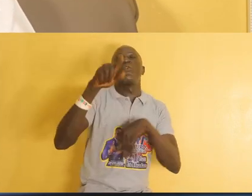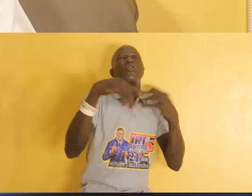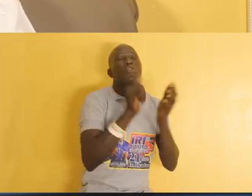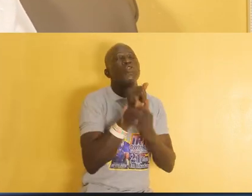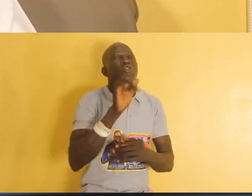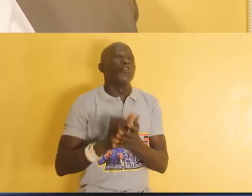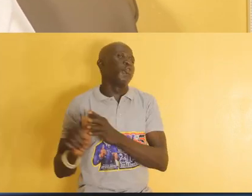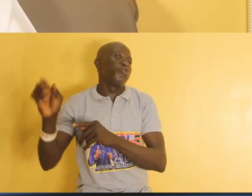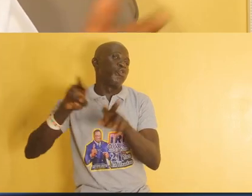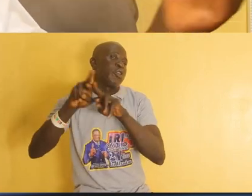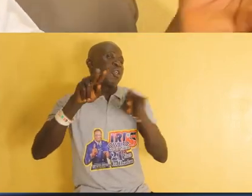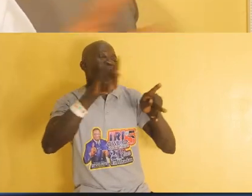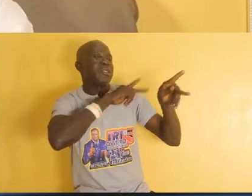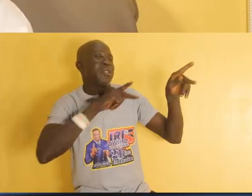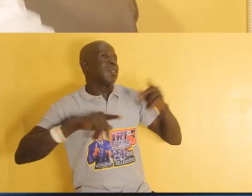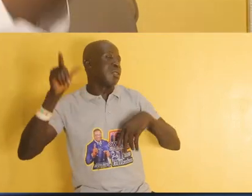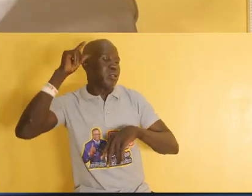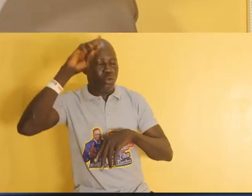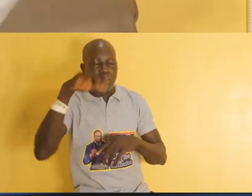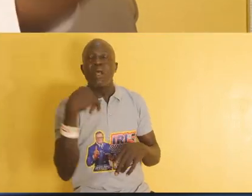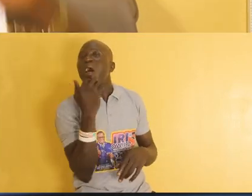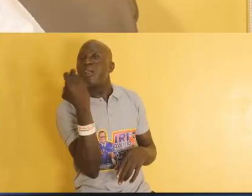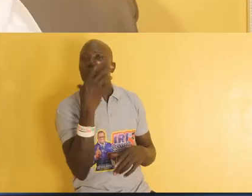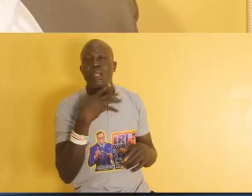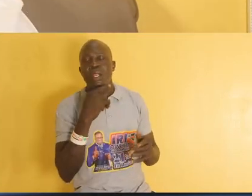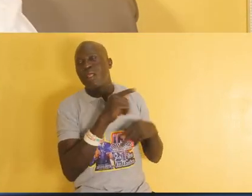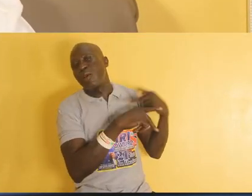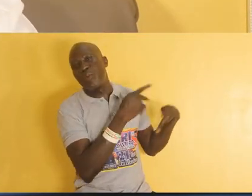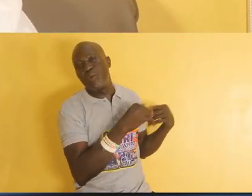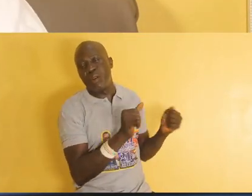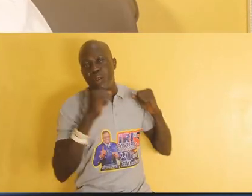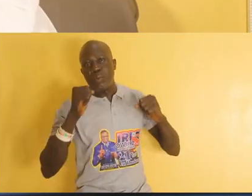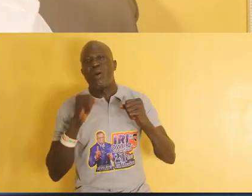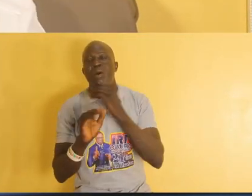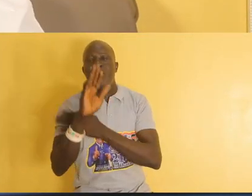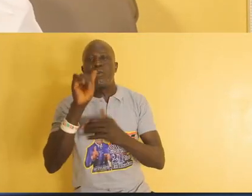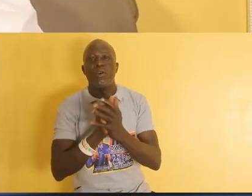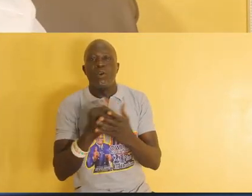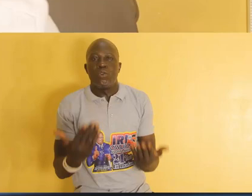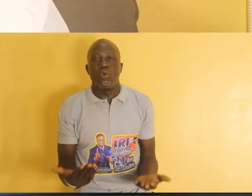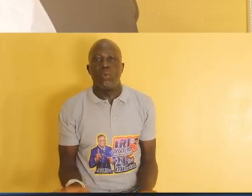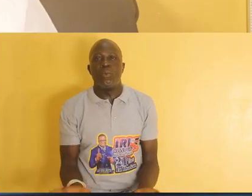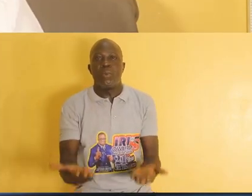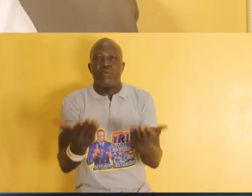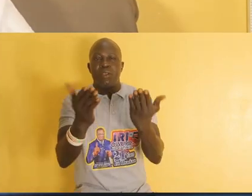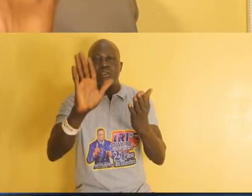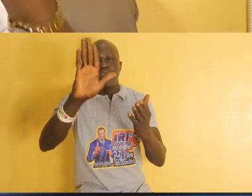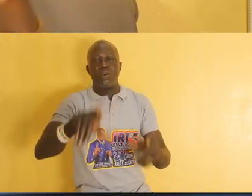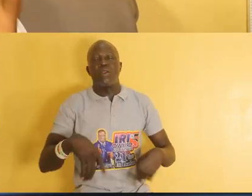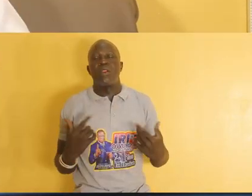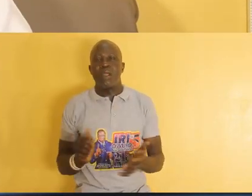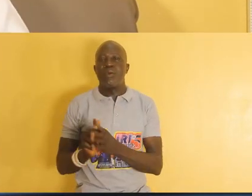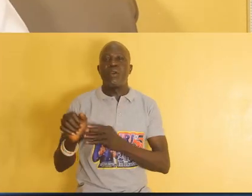oba ego mi sa emi so bi wo de ani agbara olorun o ma gbe aye ejide amen